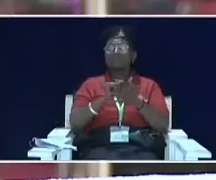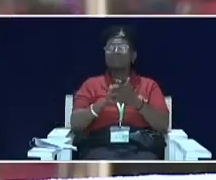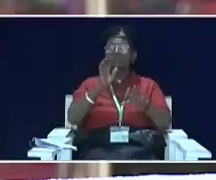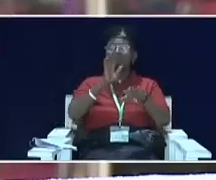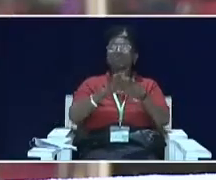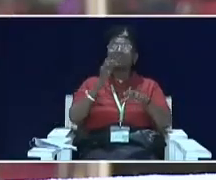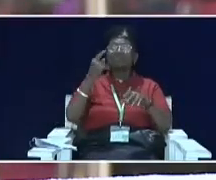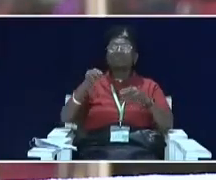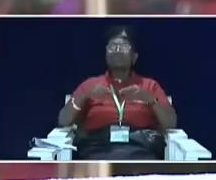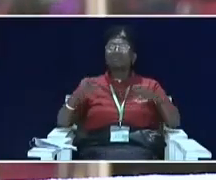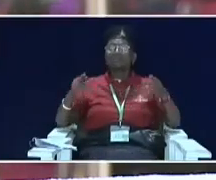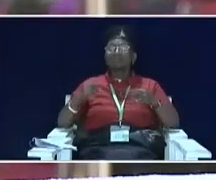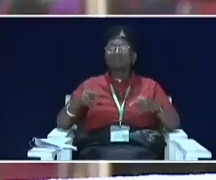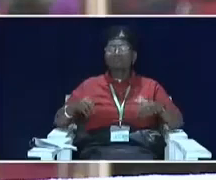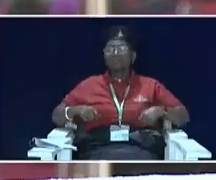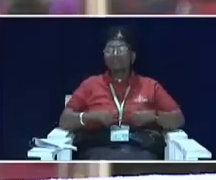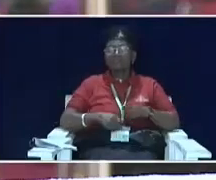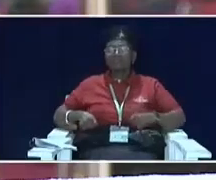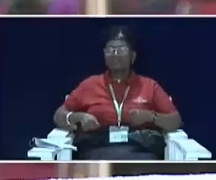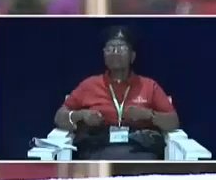the fire.